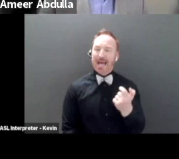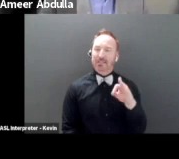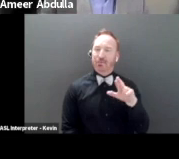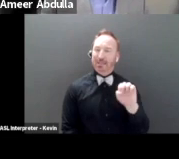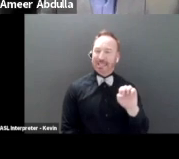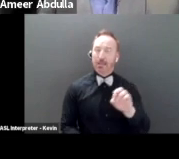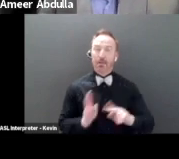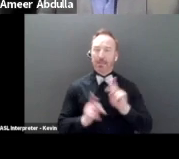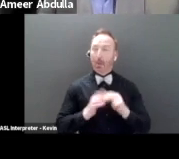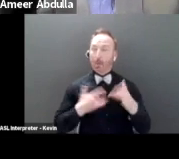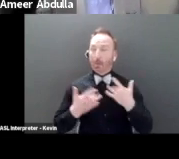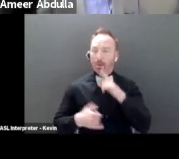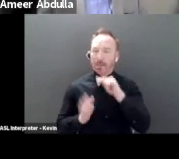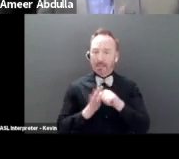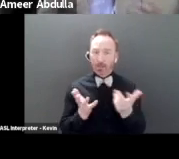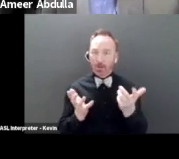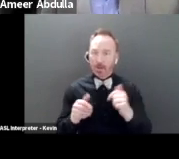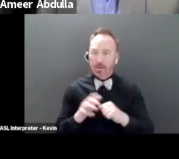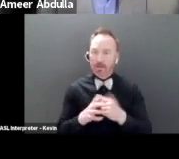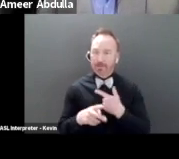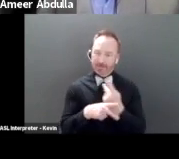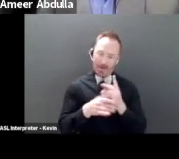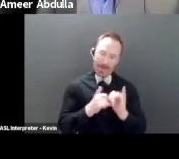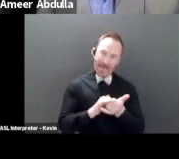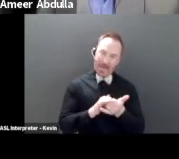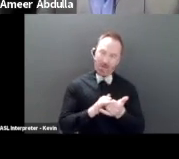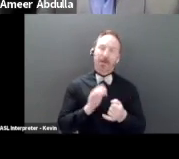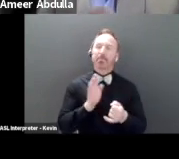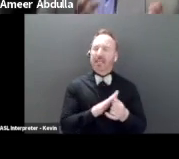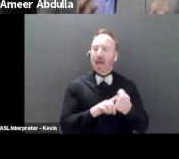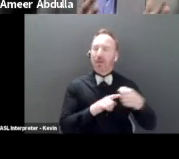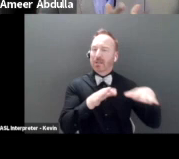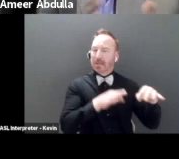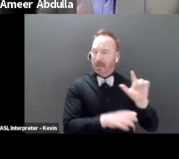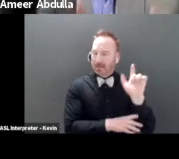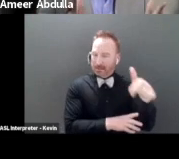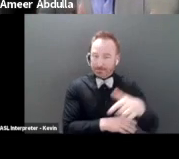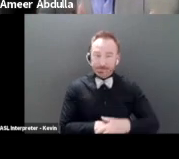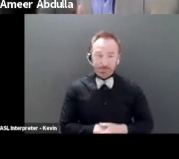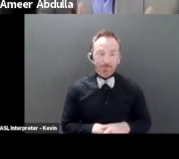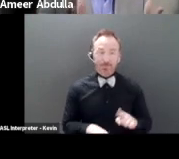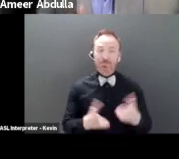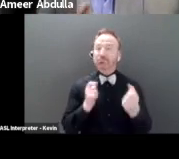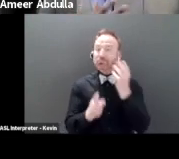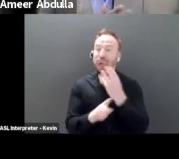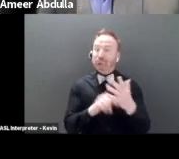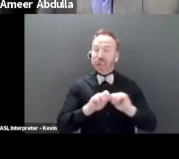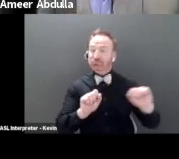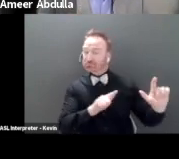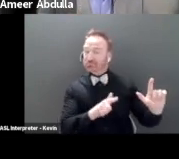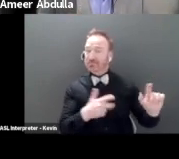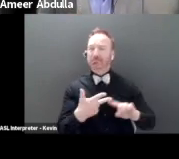want it and they want to figure out how do they get it. We can go over that in more detail a bit later, but I wanted to let you know for this slide, it